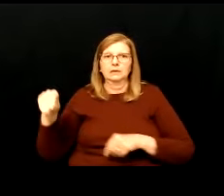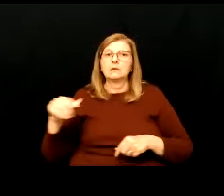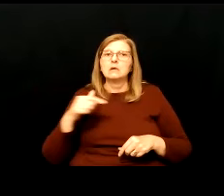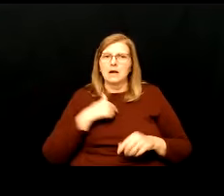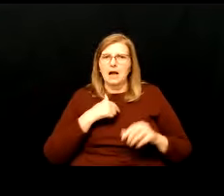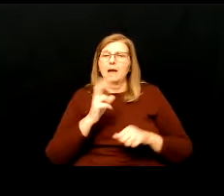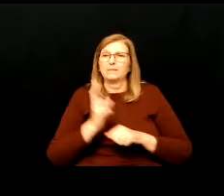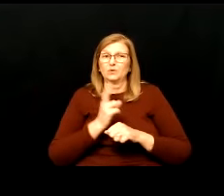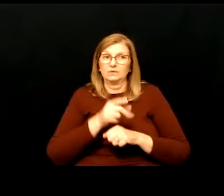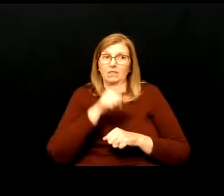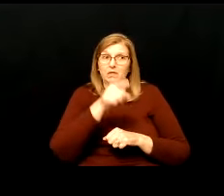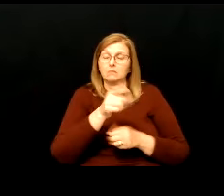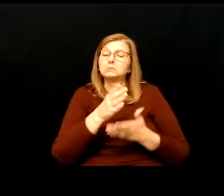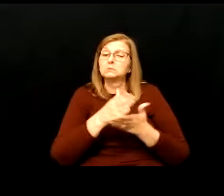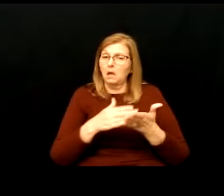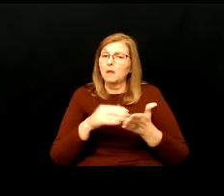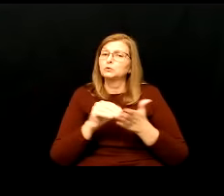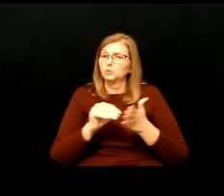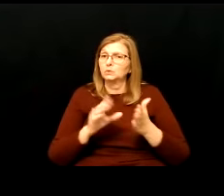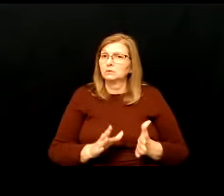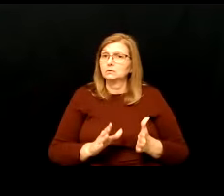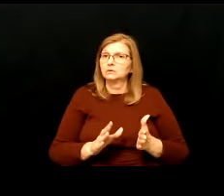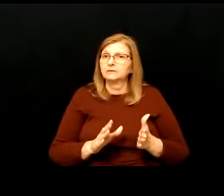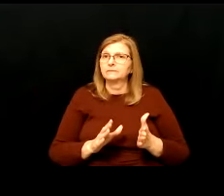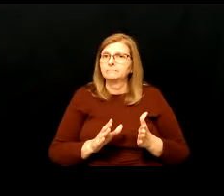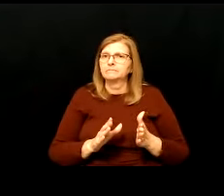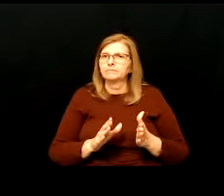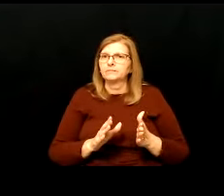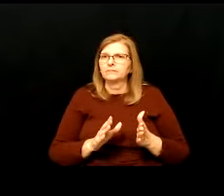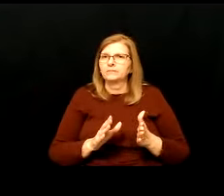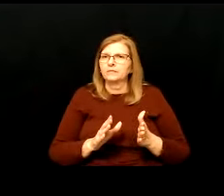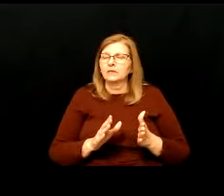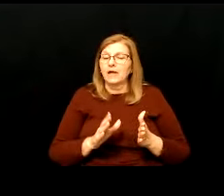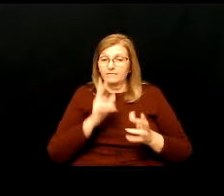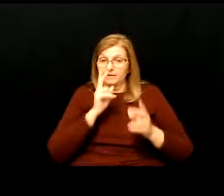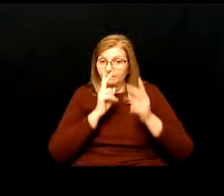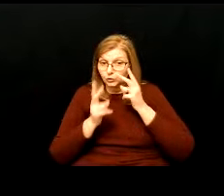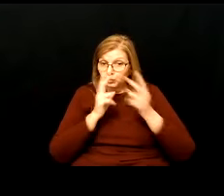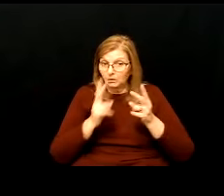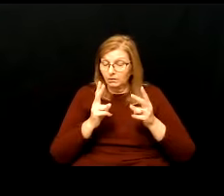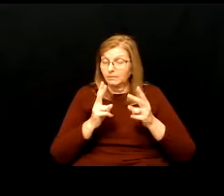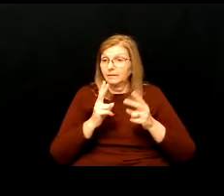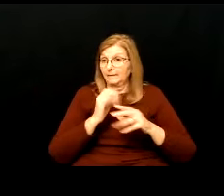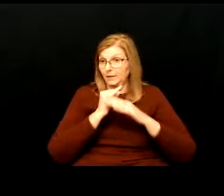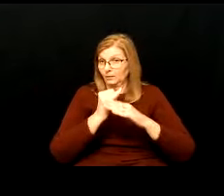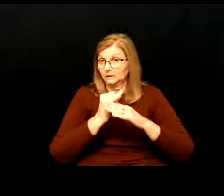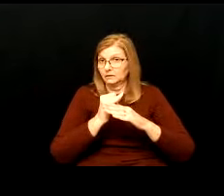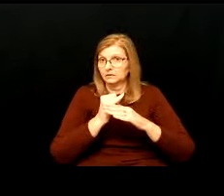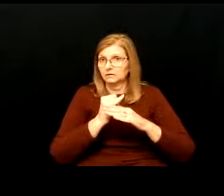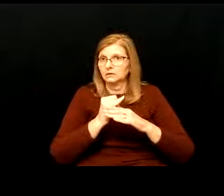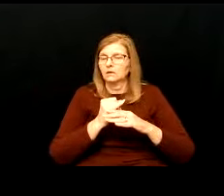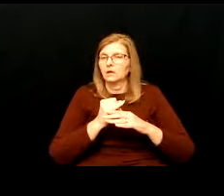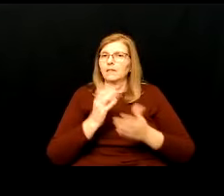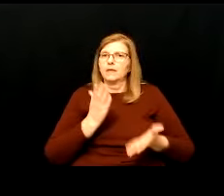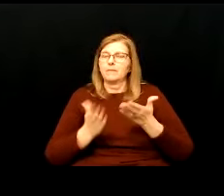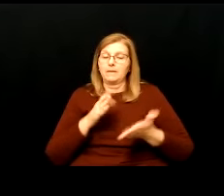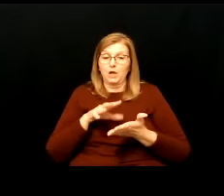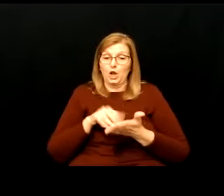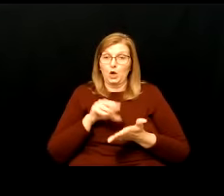use this with some students that have visual impairments, and therefore they might be